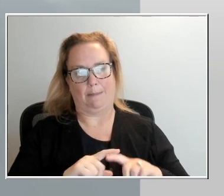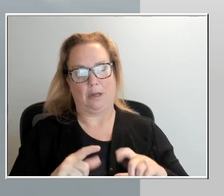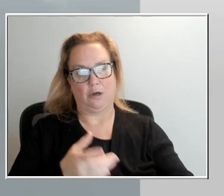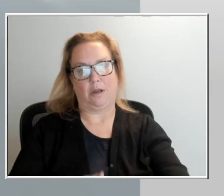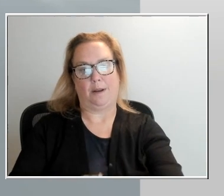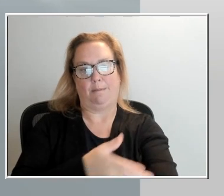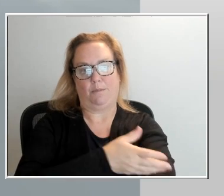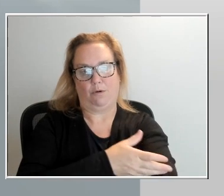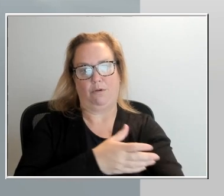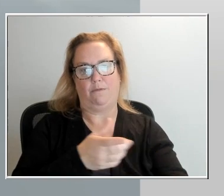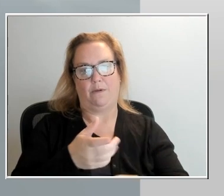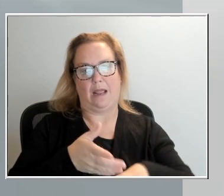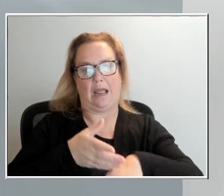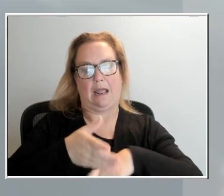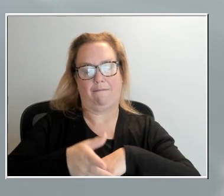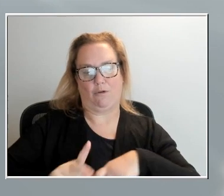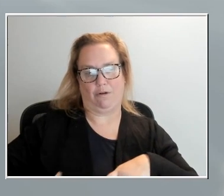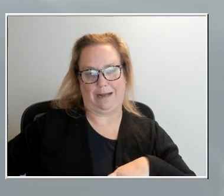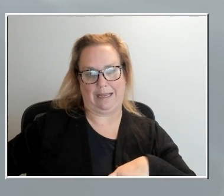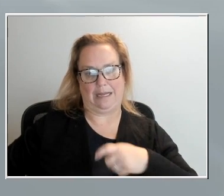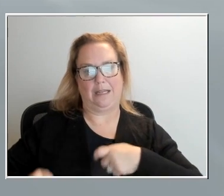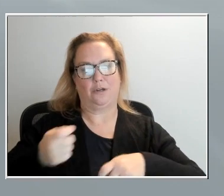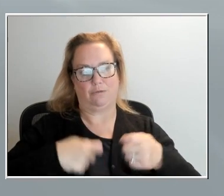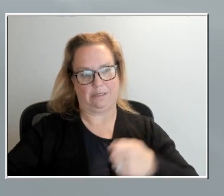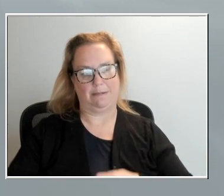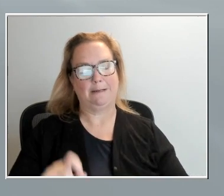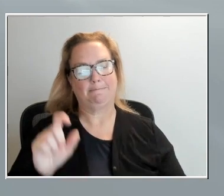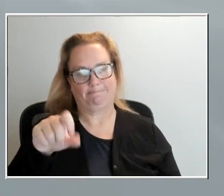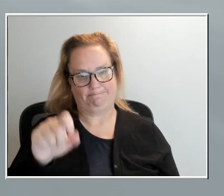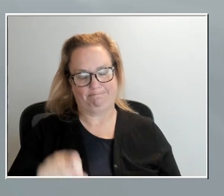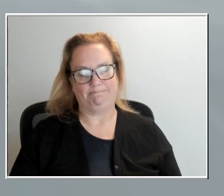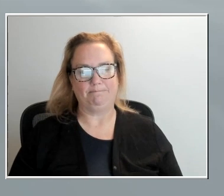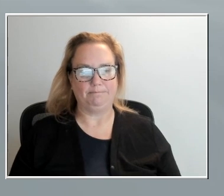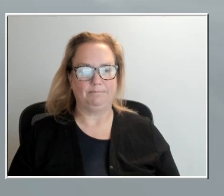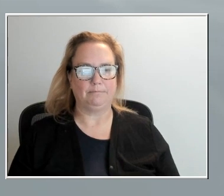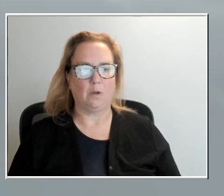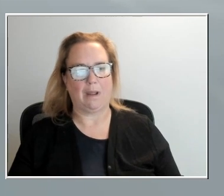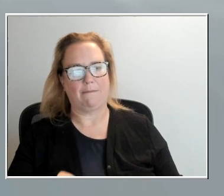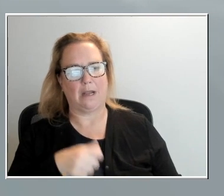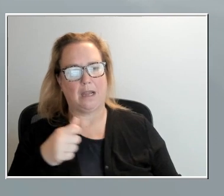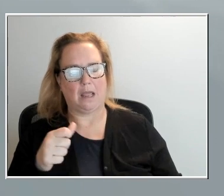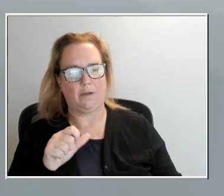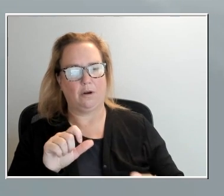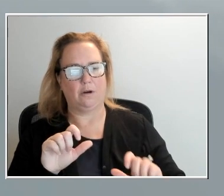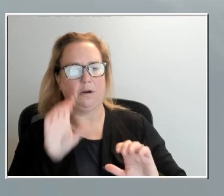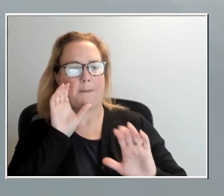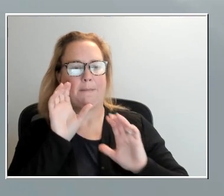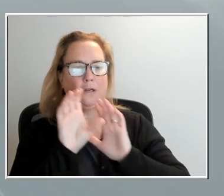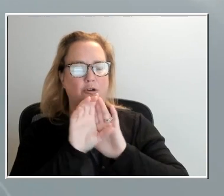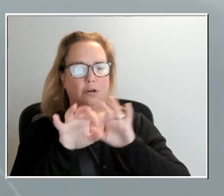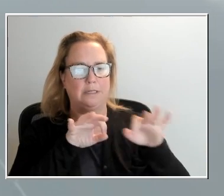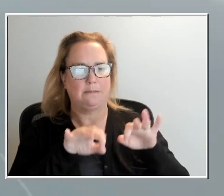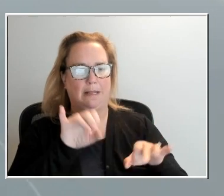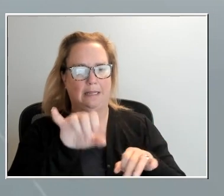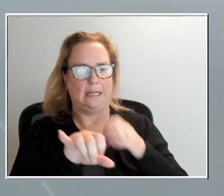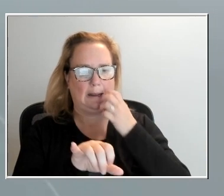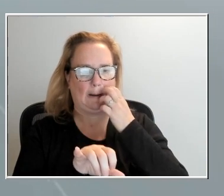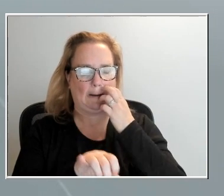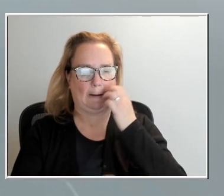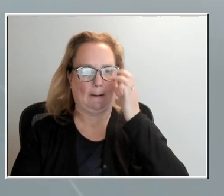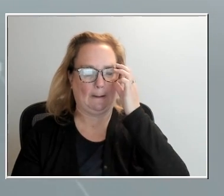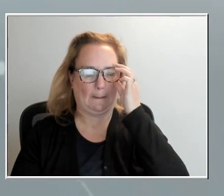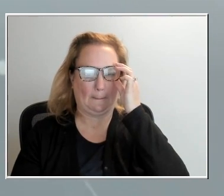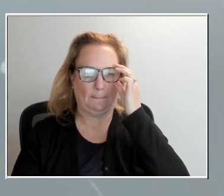kidney transplant in this case. Exactly. Okay. And I think we have another graph here, if you could kind of explain that, the results here, what these